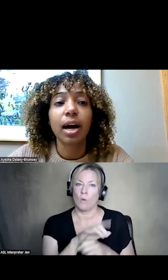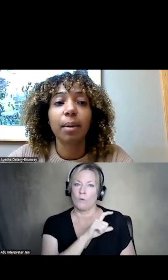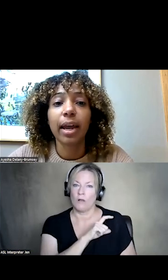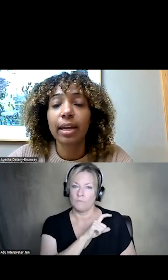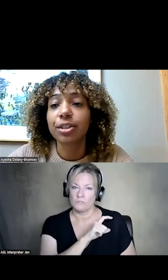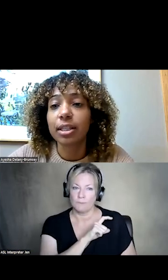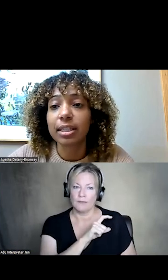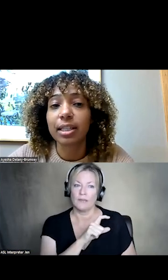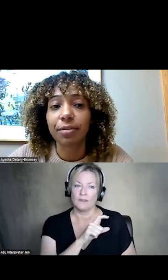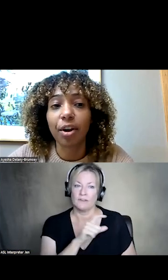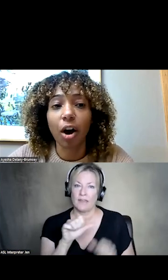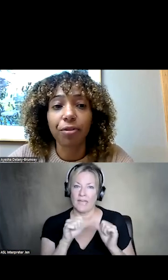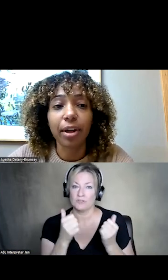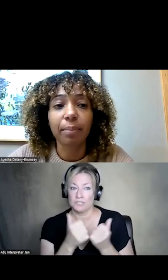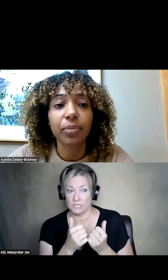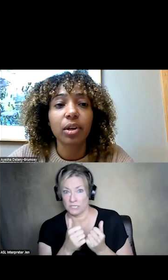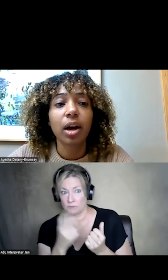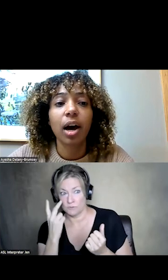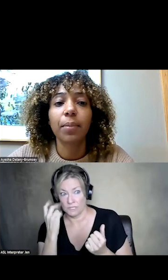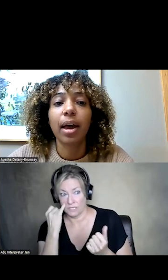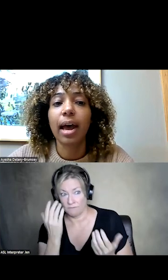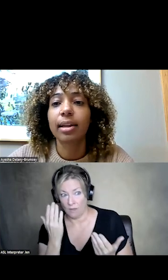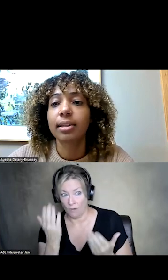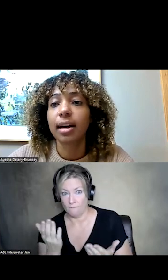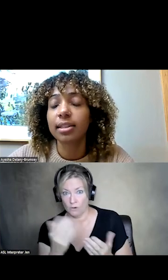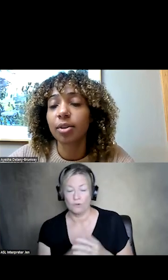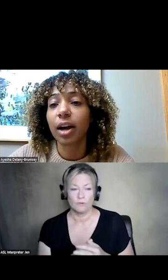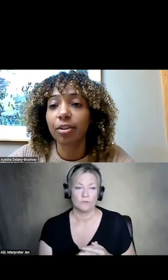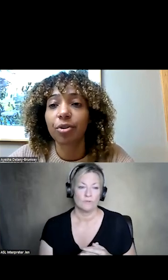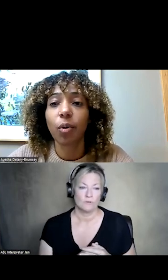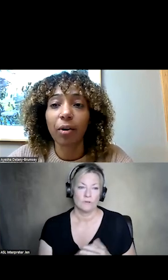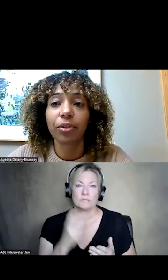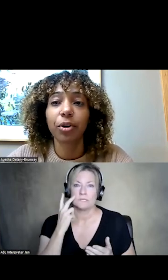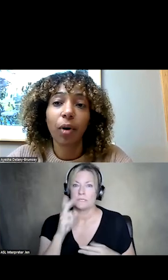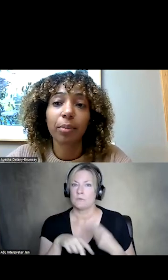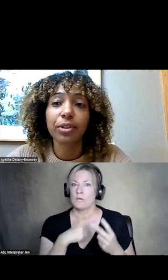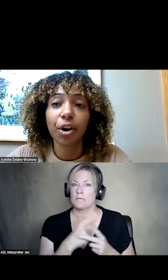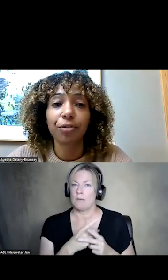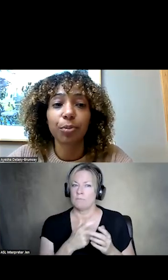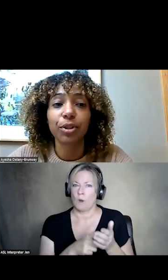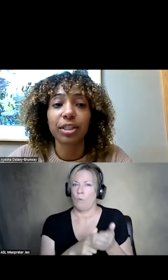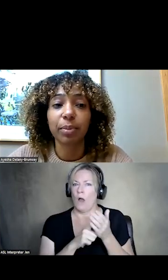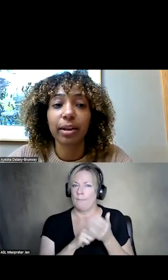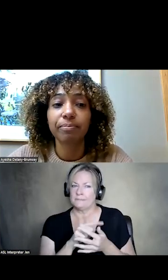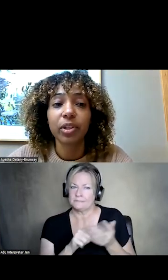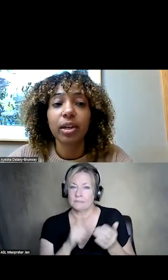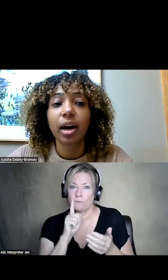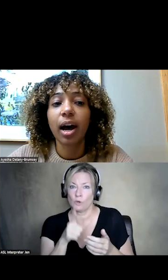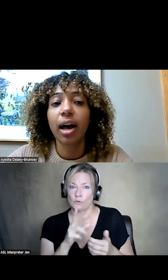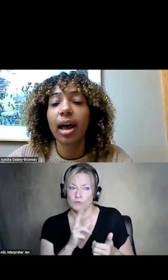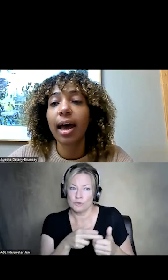enforcement agency to see if they offer them and see what kind of what the requirements are for you to